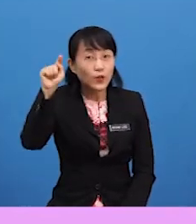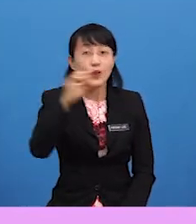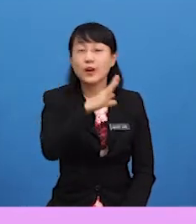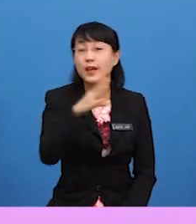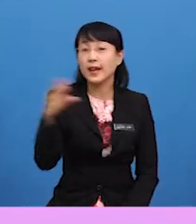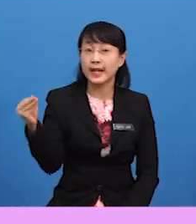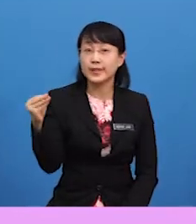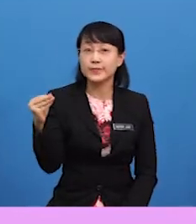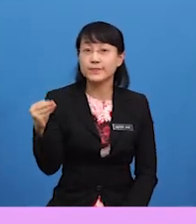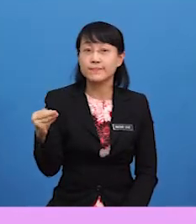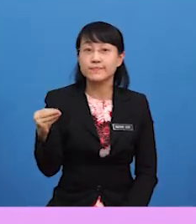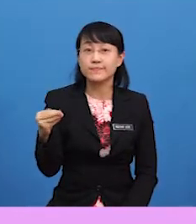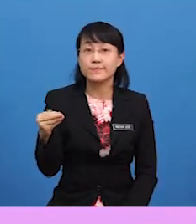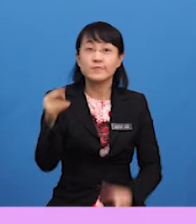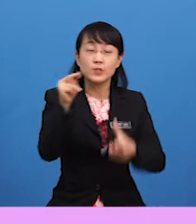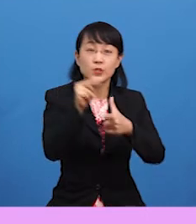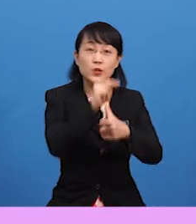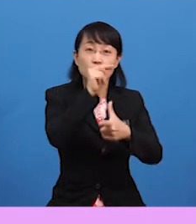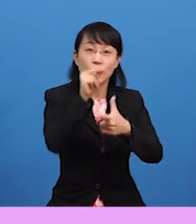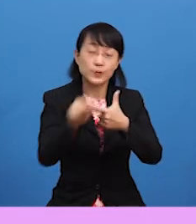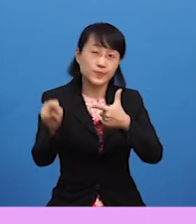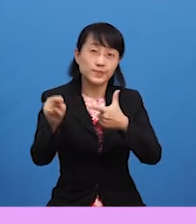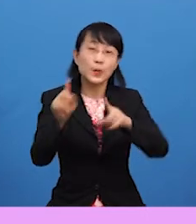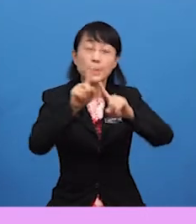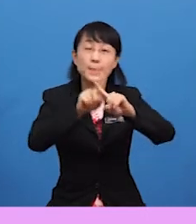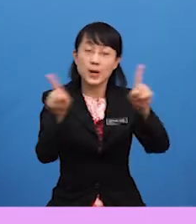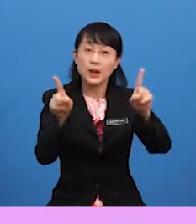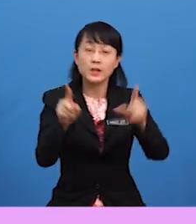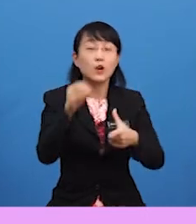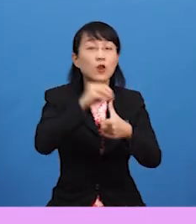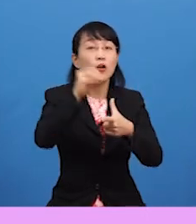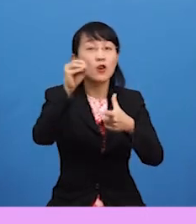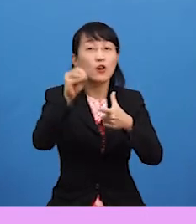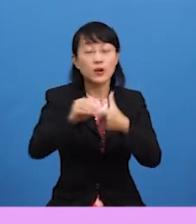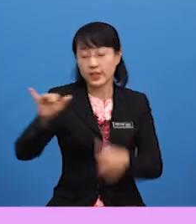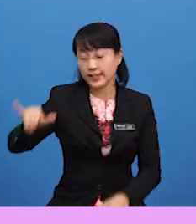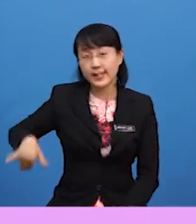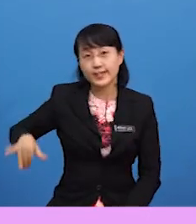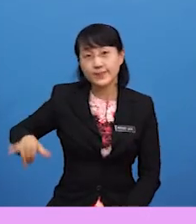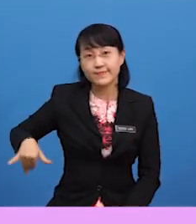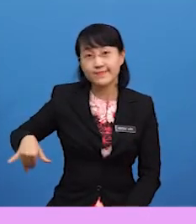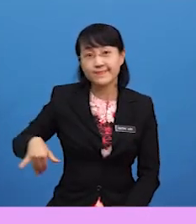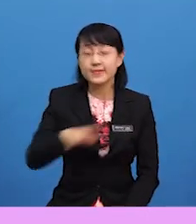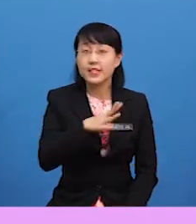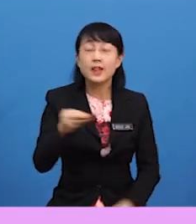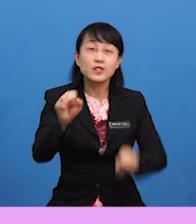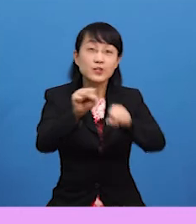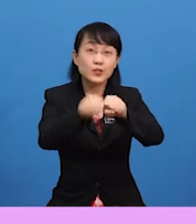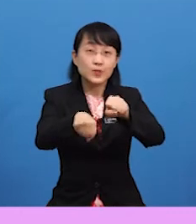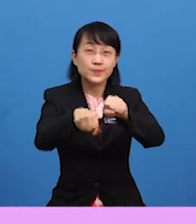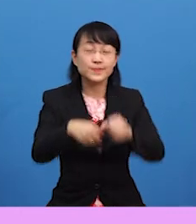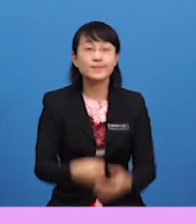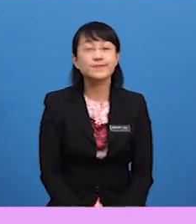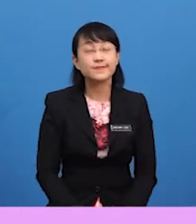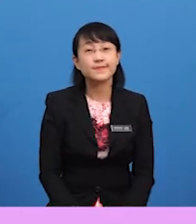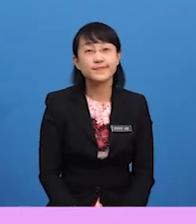and, nor, but, or, yet, and so.